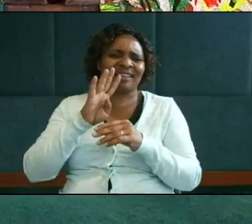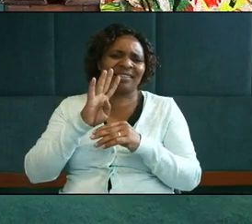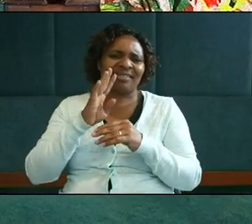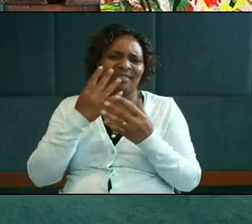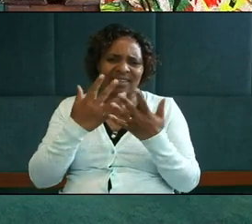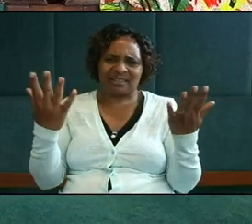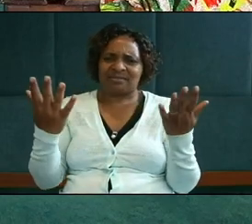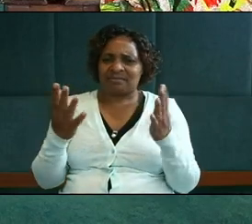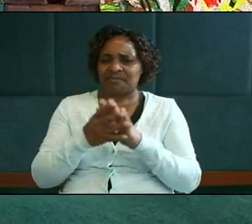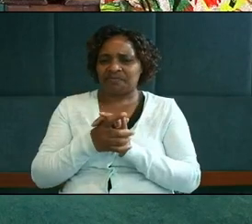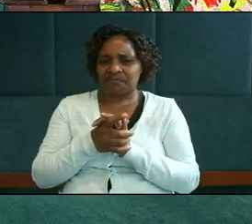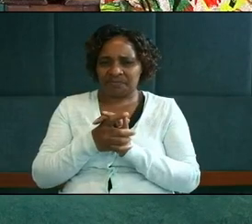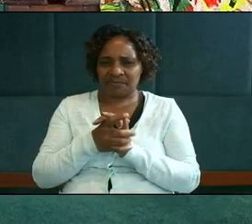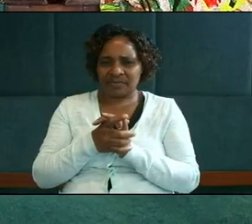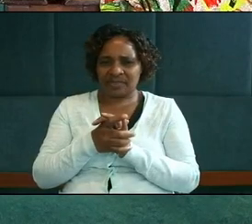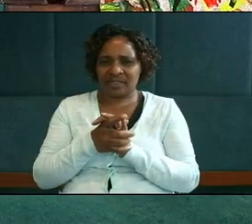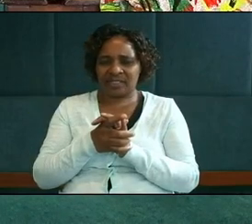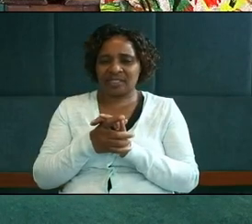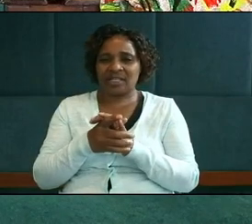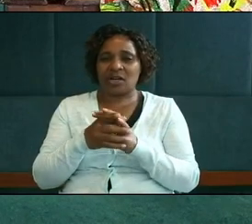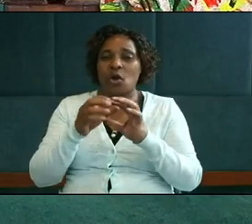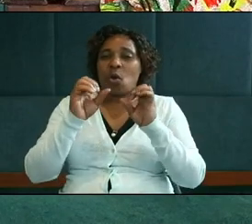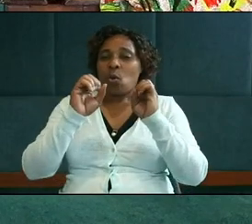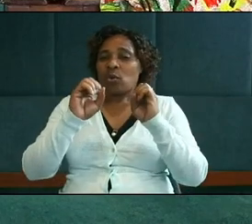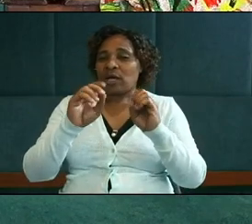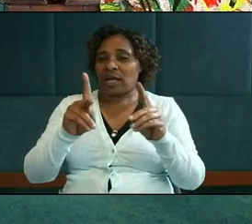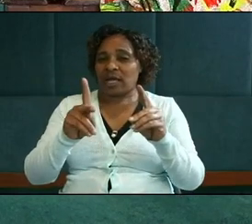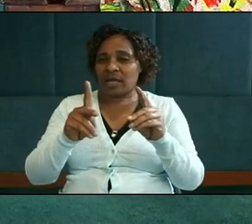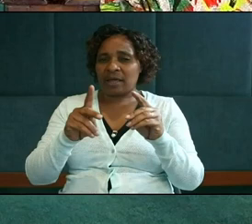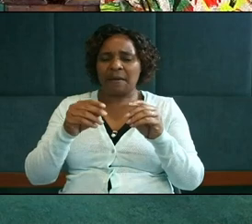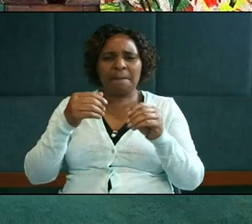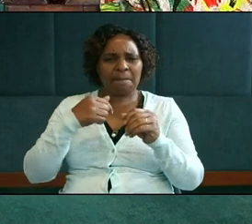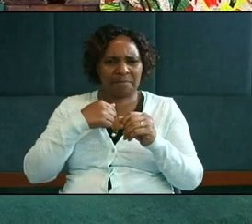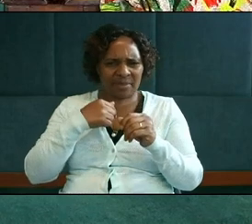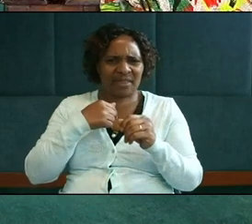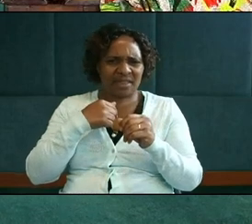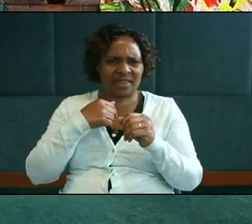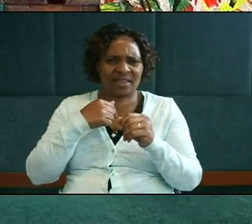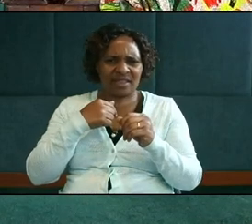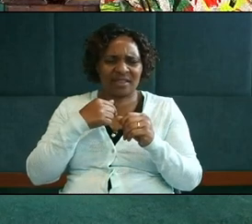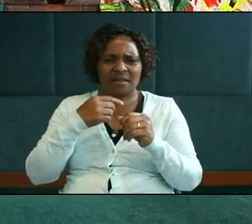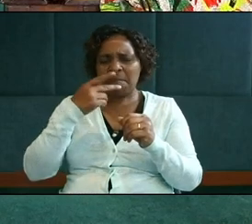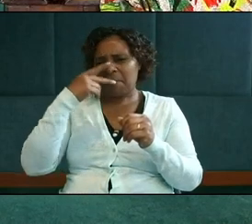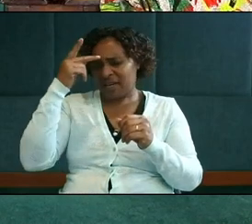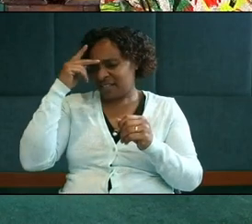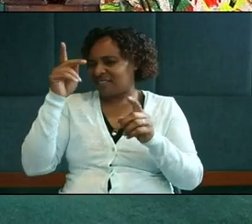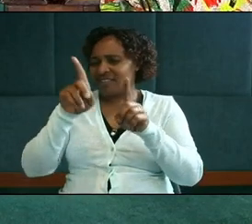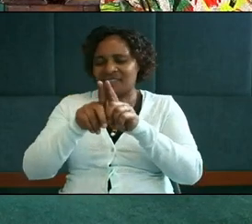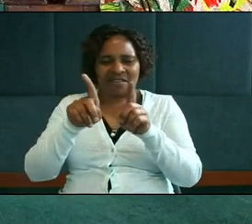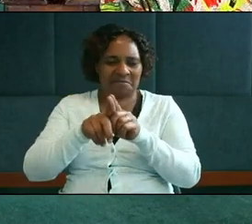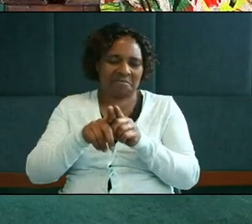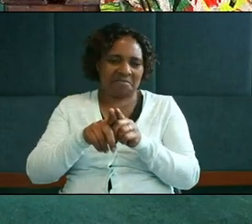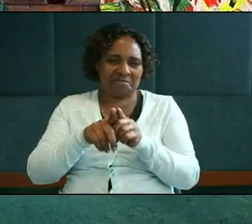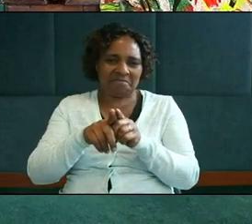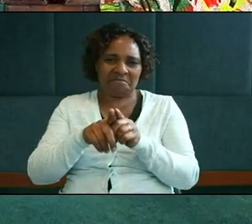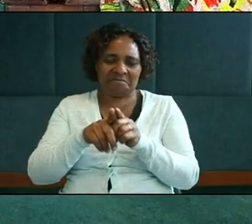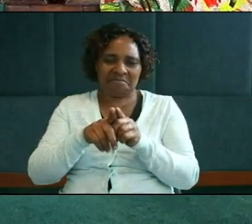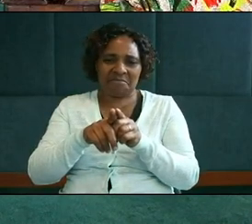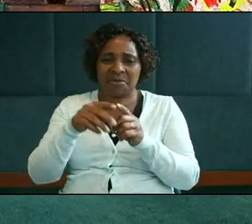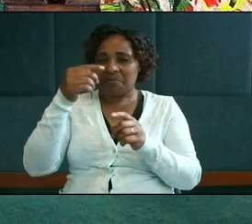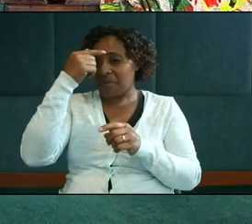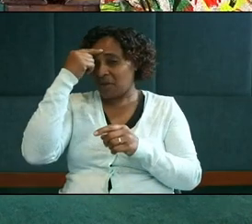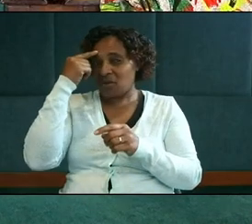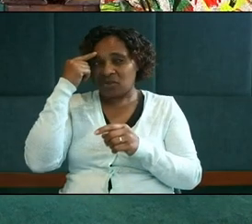authoritative figures? From 9 until 15? Yes. I would still put the parent on top, definitely,